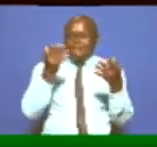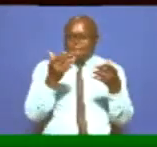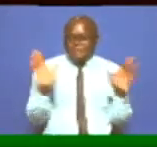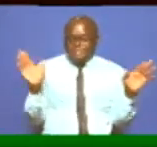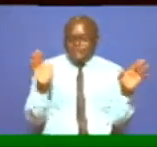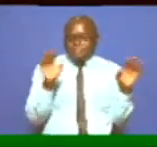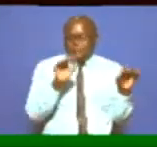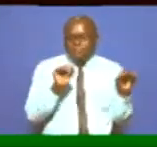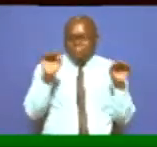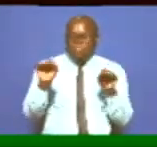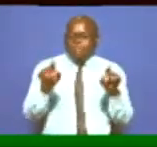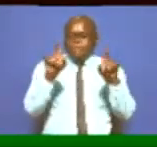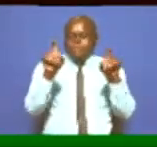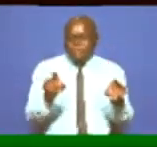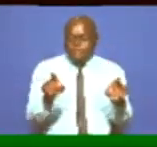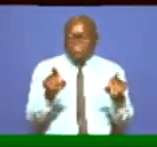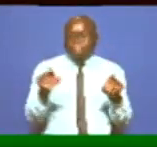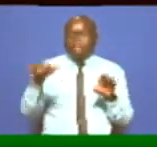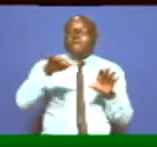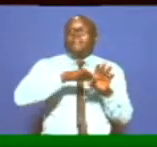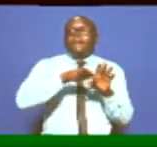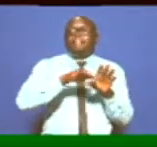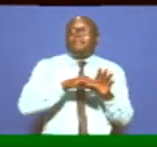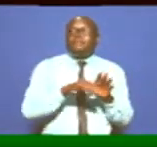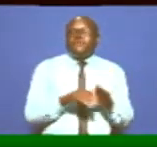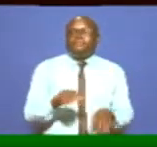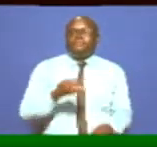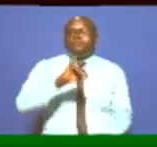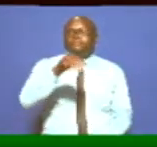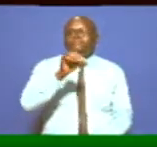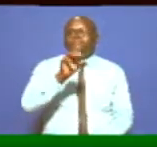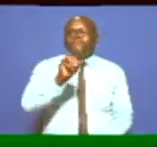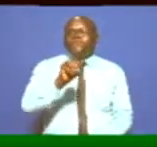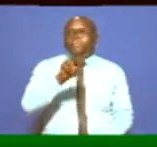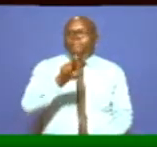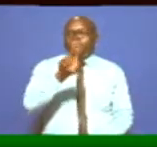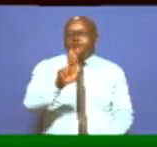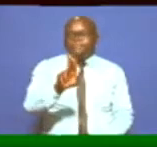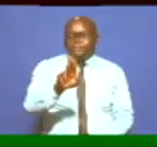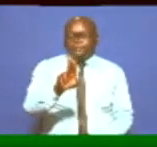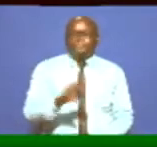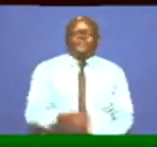to the questions for the member for Jomvu, Honorable Twalib, give him the mic.